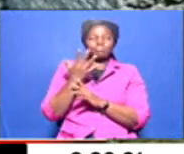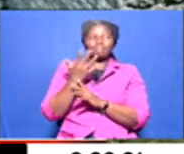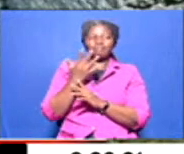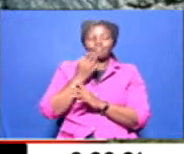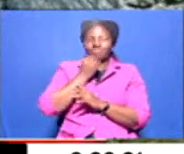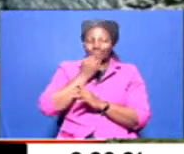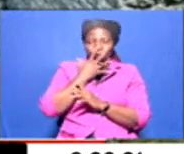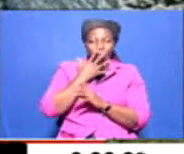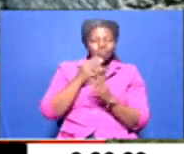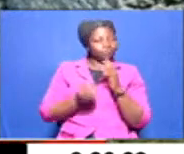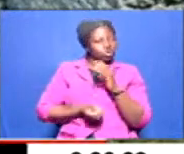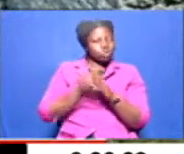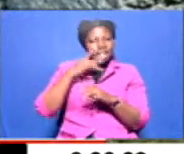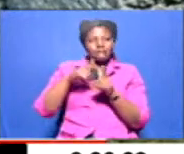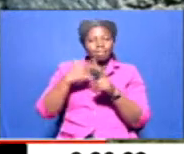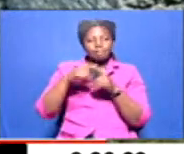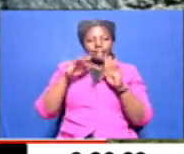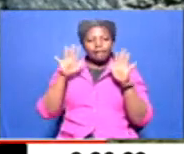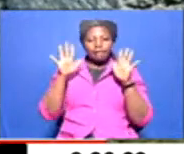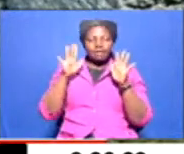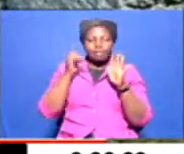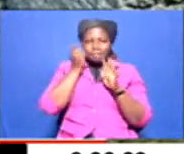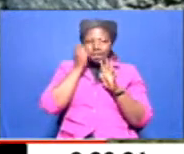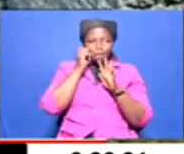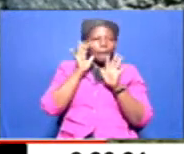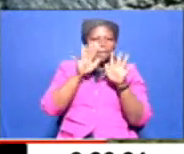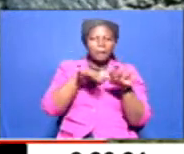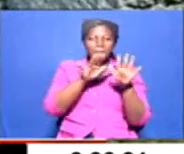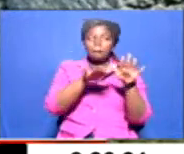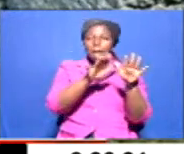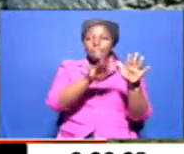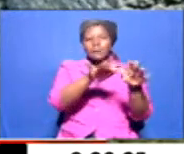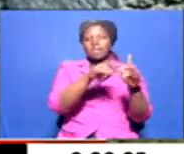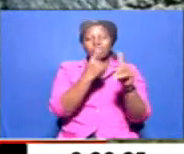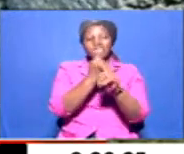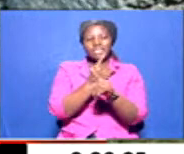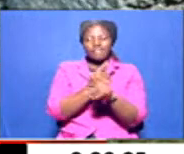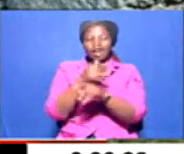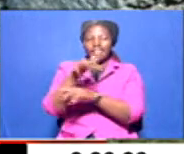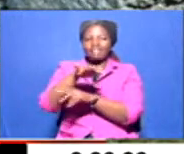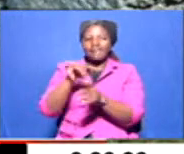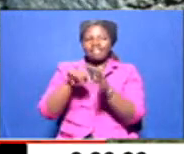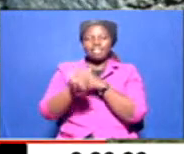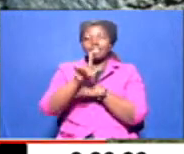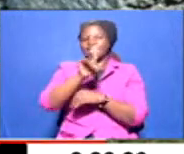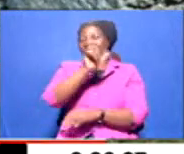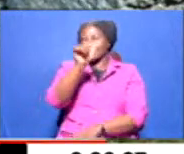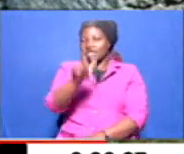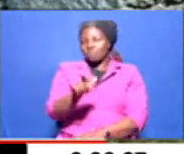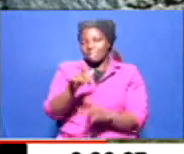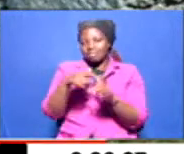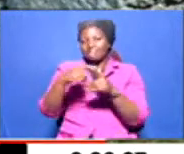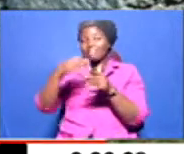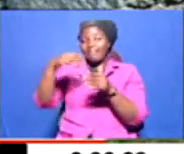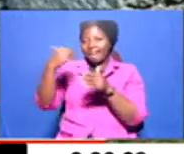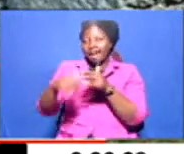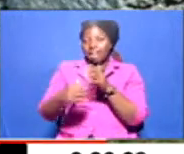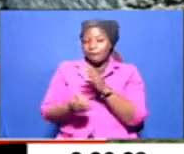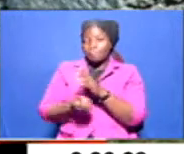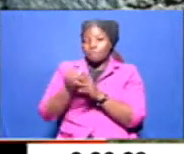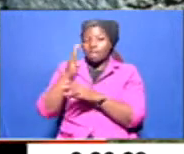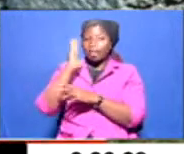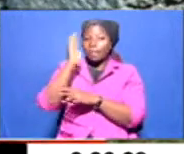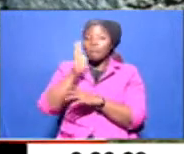will attract bees to several parts of this region, and the end product will be